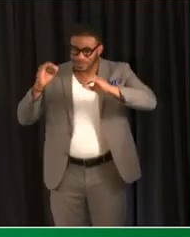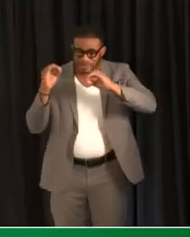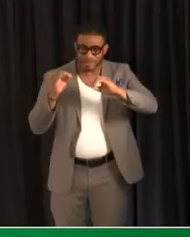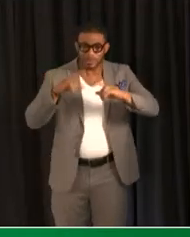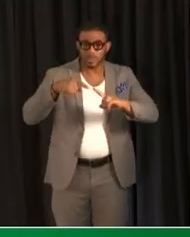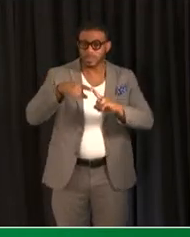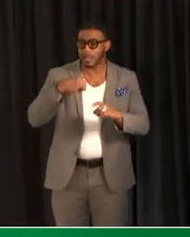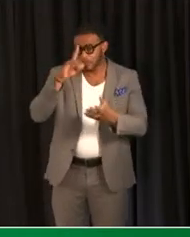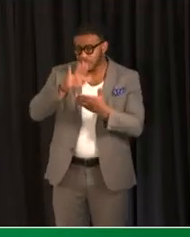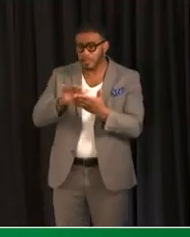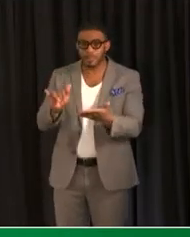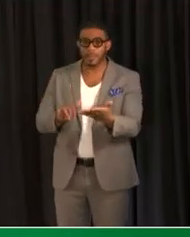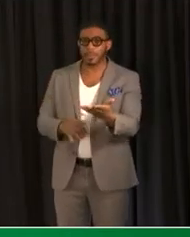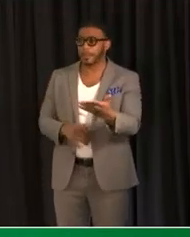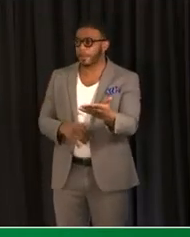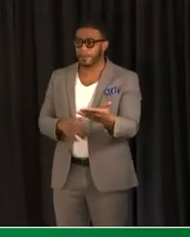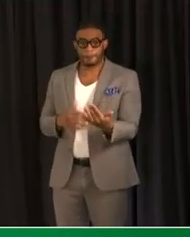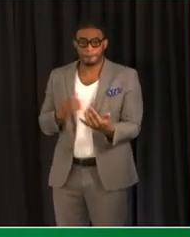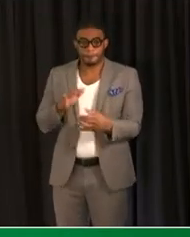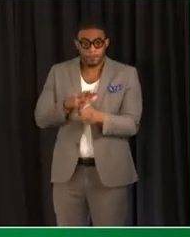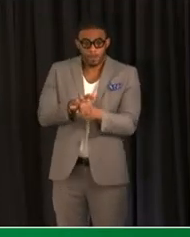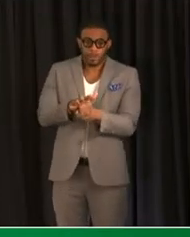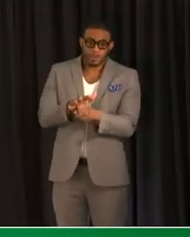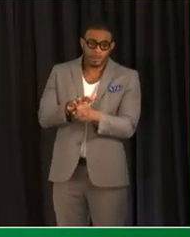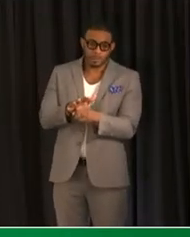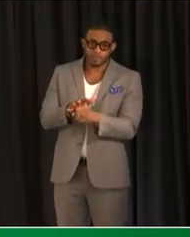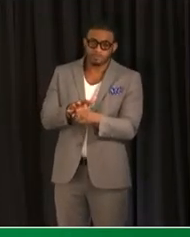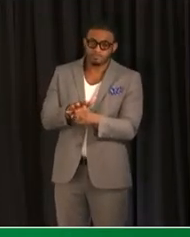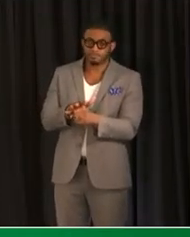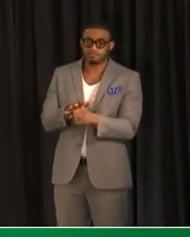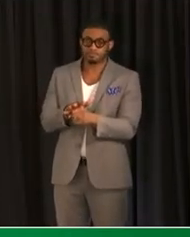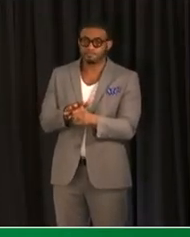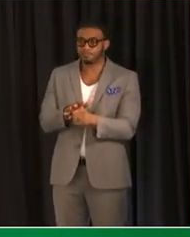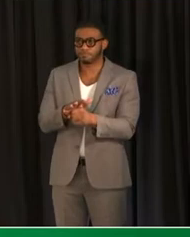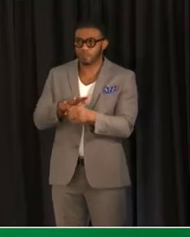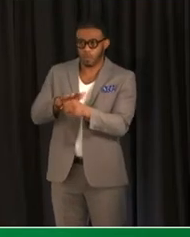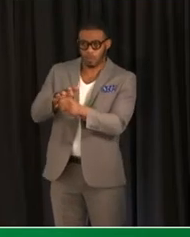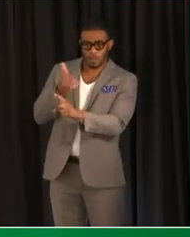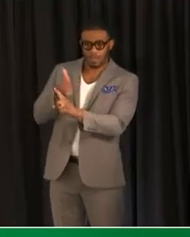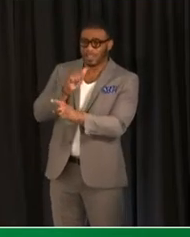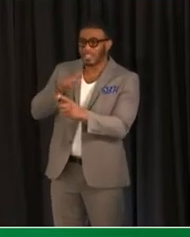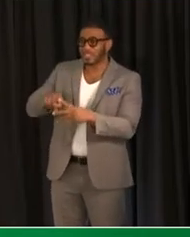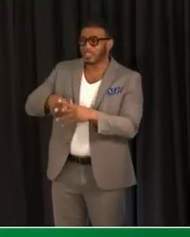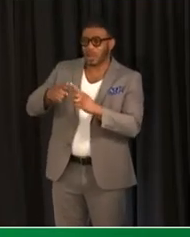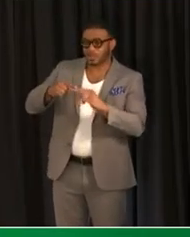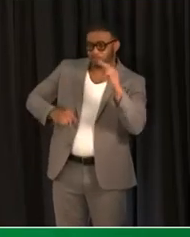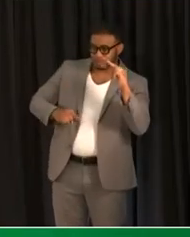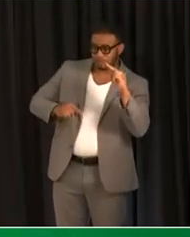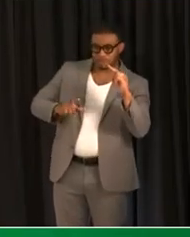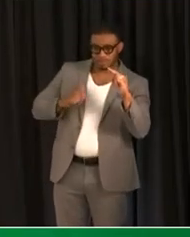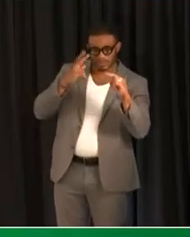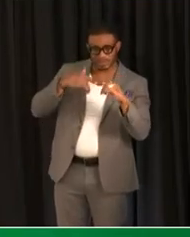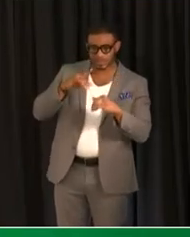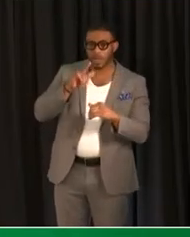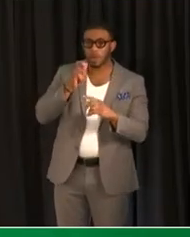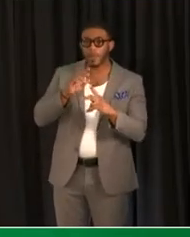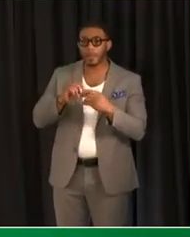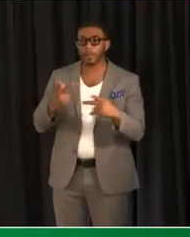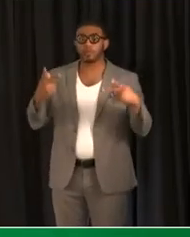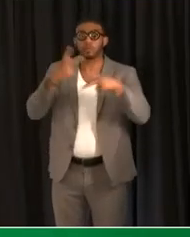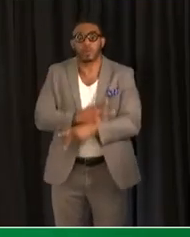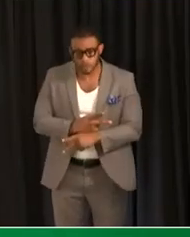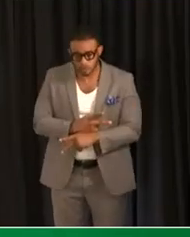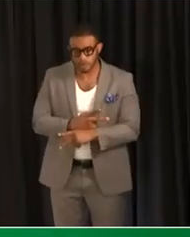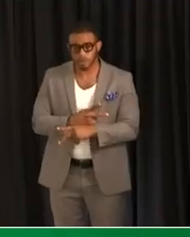of the education around this. I believe the coronavirus didn't start the disparities that we've had in the district. They